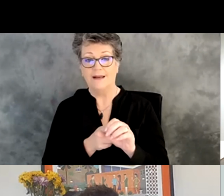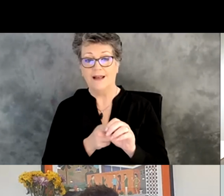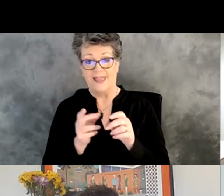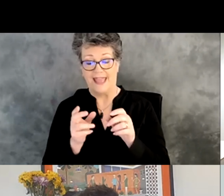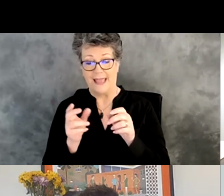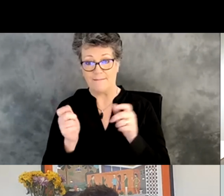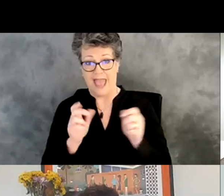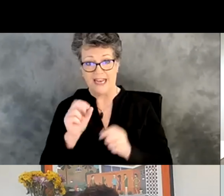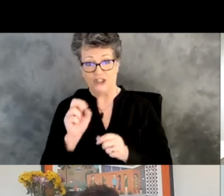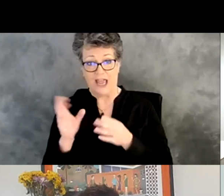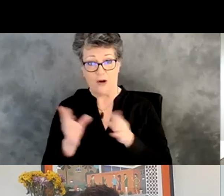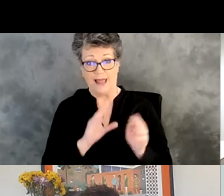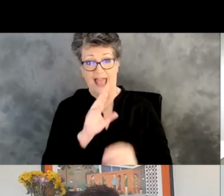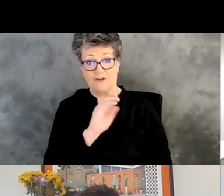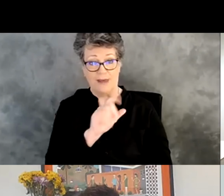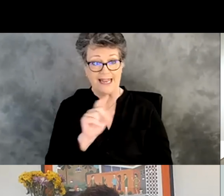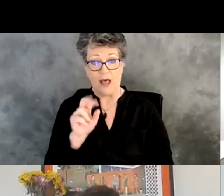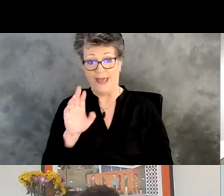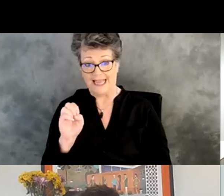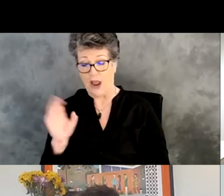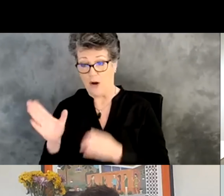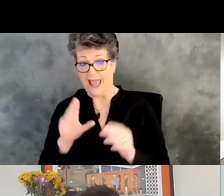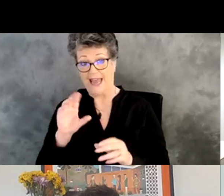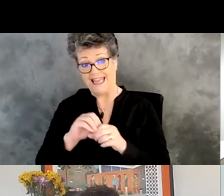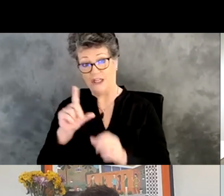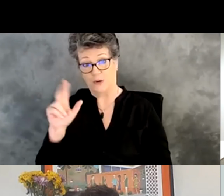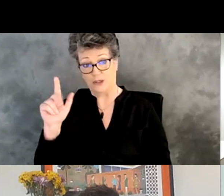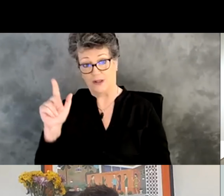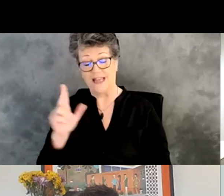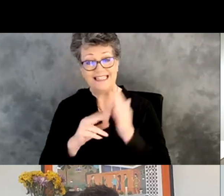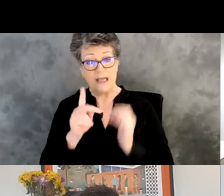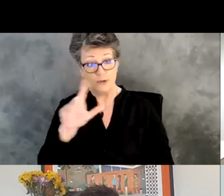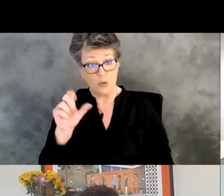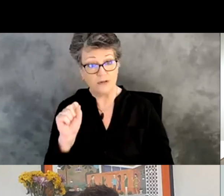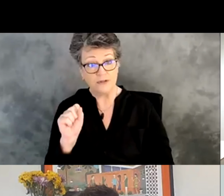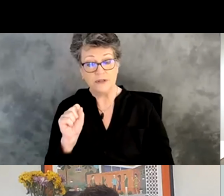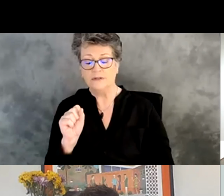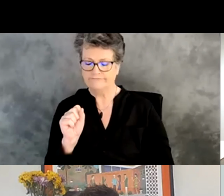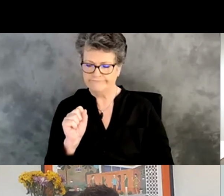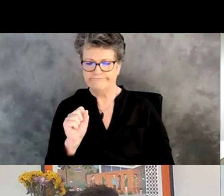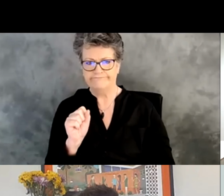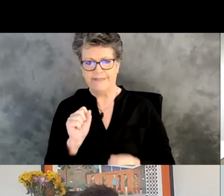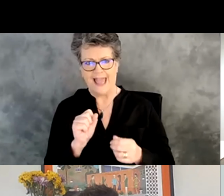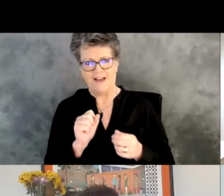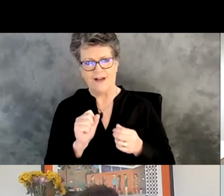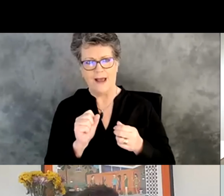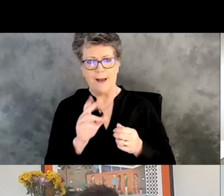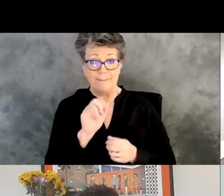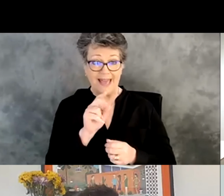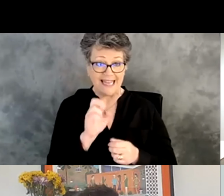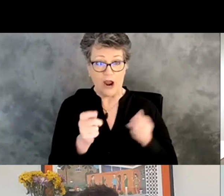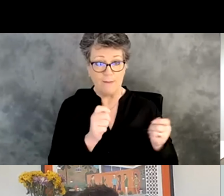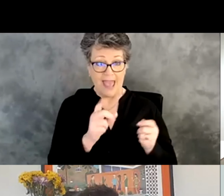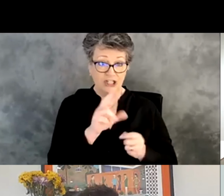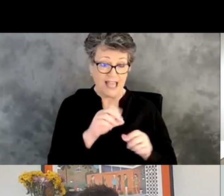in 2023, whereas right now, some duals are subject to Medi-Cal managed care plans in certain counties,